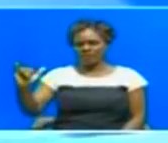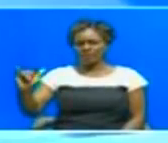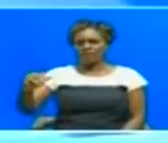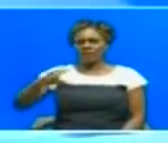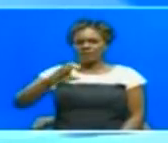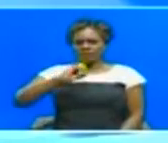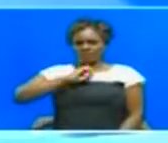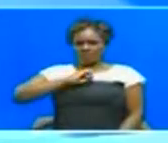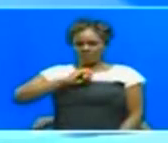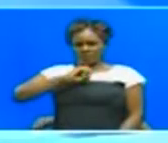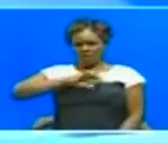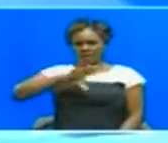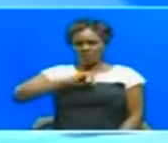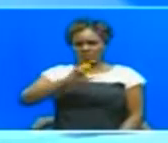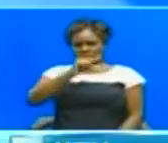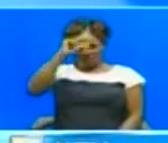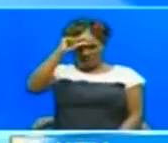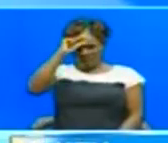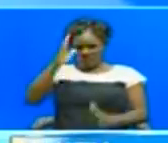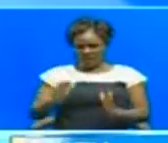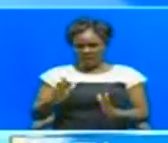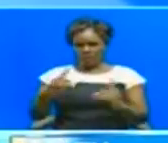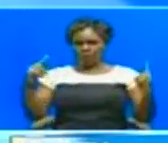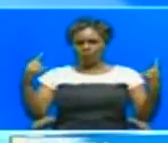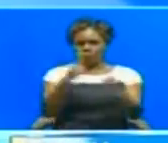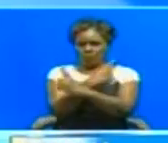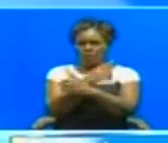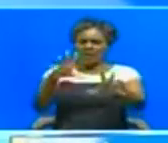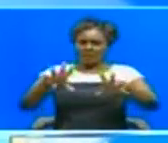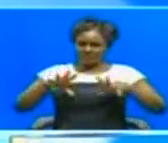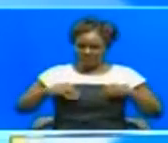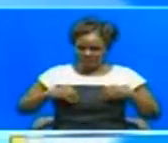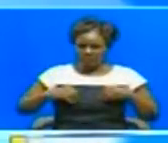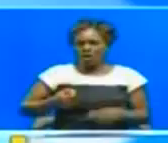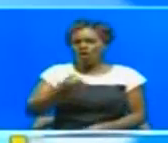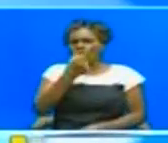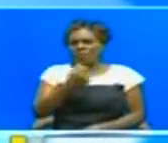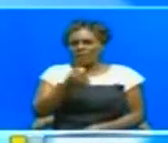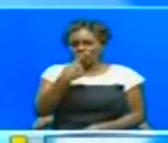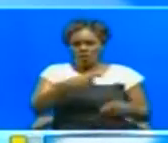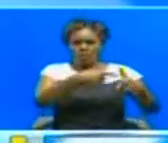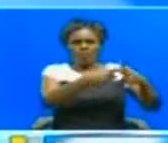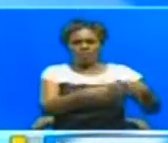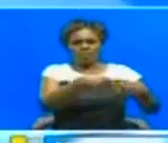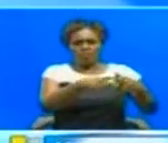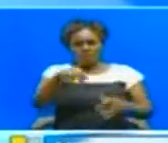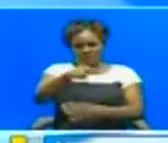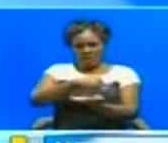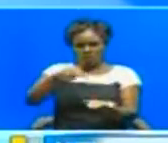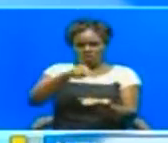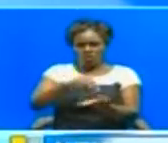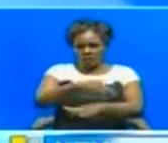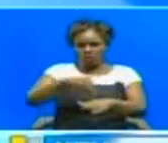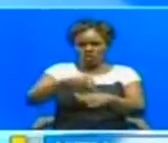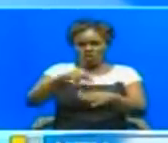Now, the Council of Governors has beaten a hasty retreat and agreed to accept the hospital equipment offered by the national government